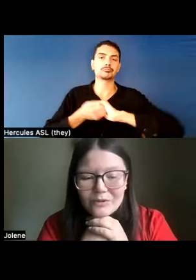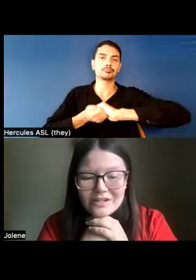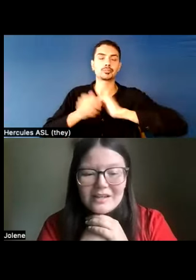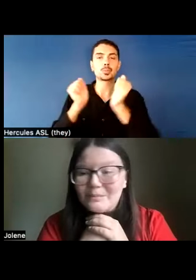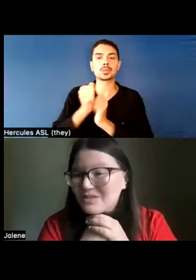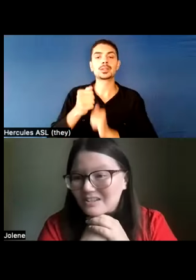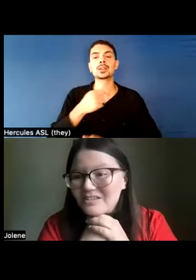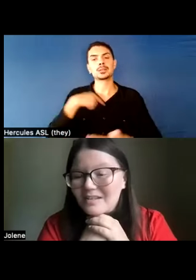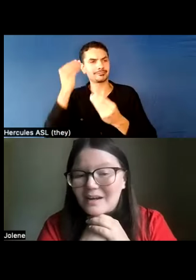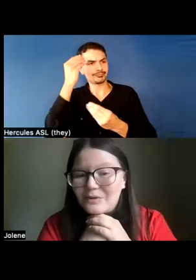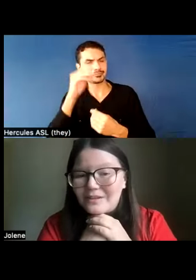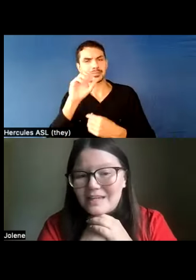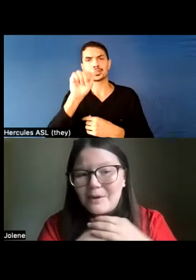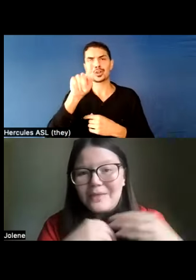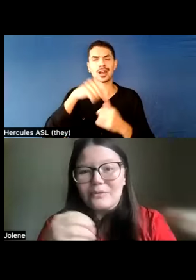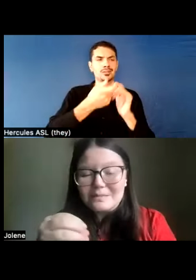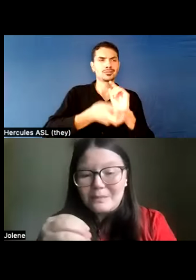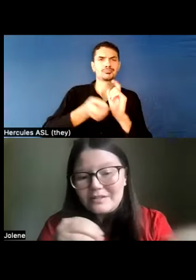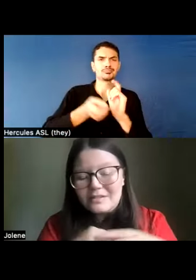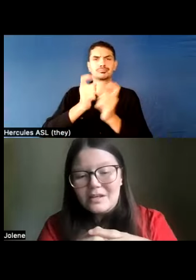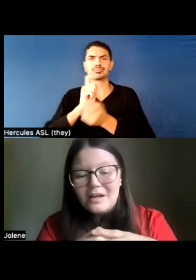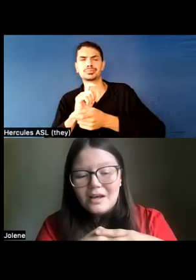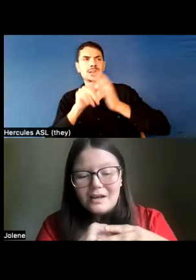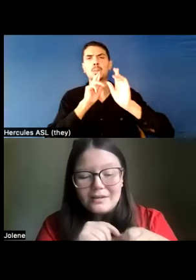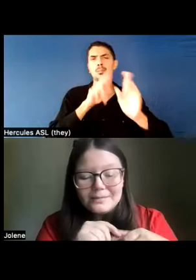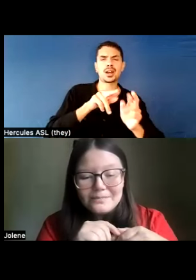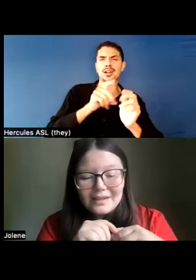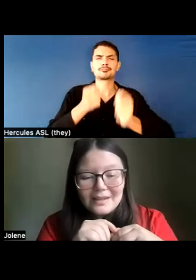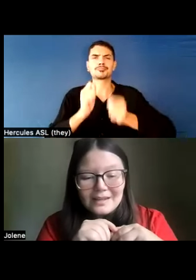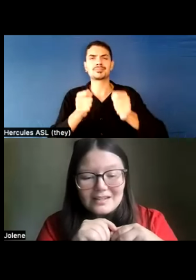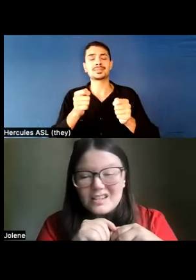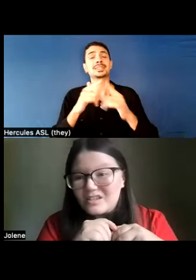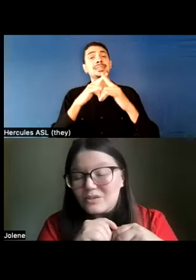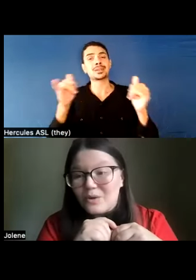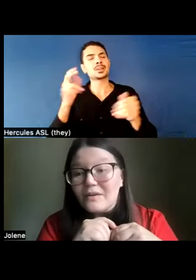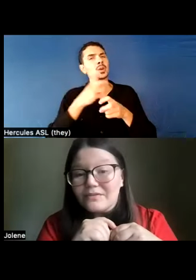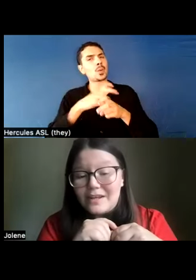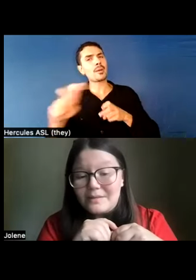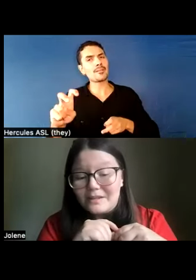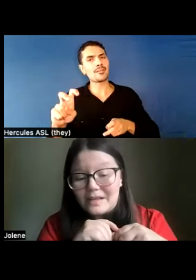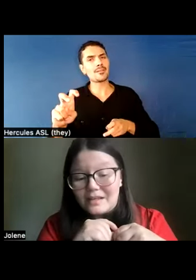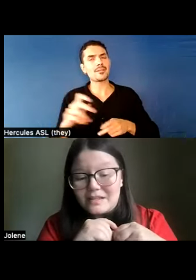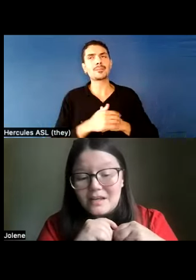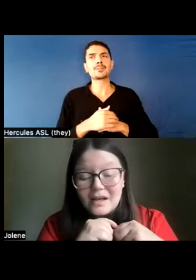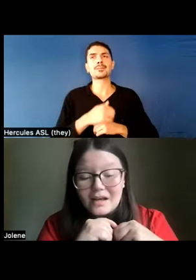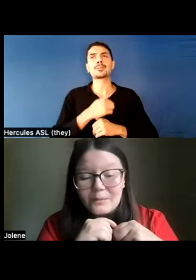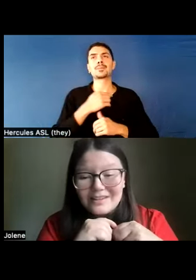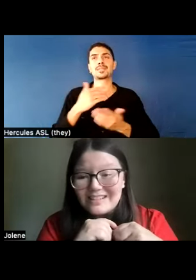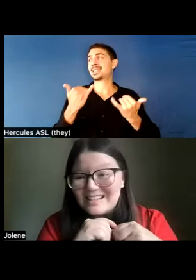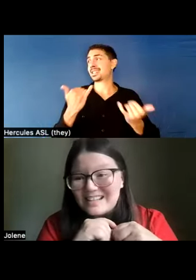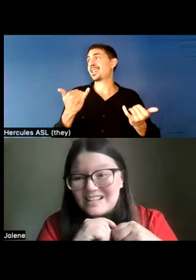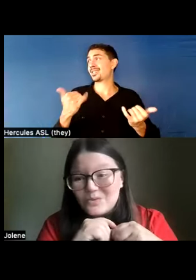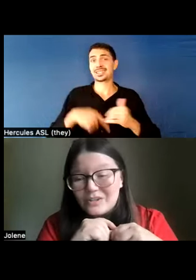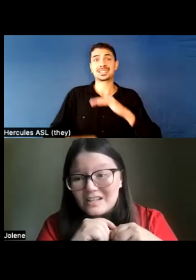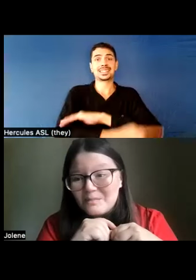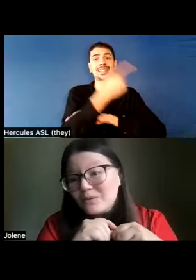how we're talking about SARTs and how we're thinking about that response. And that's also rough, naming that we live in a